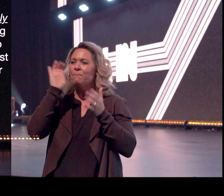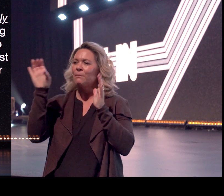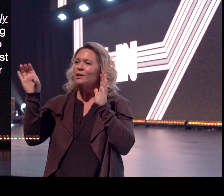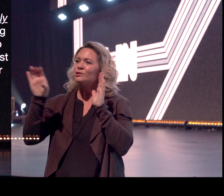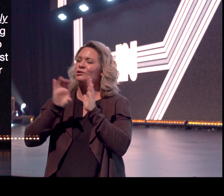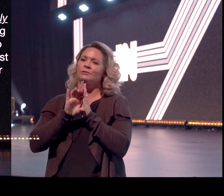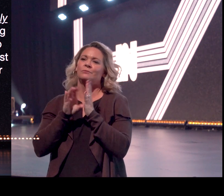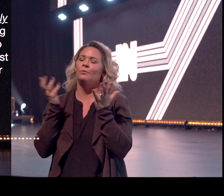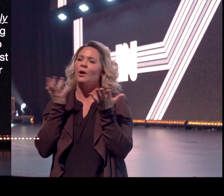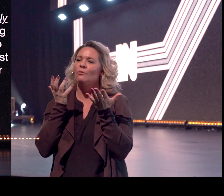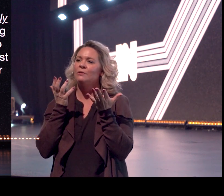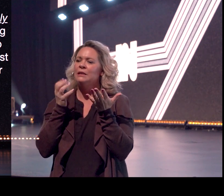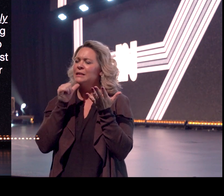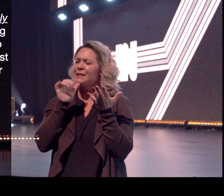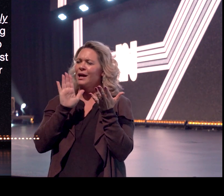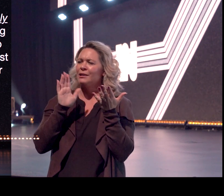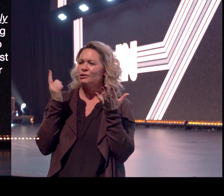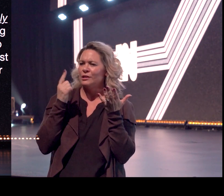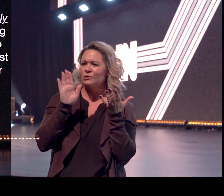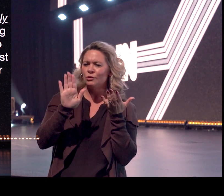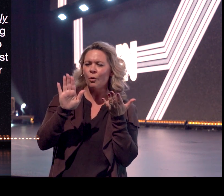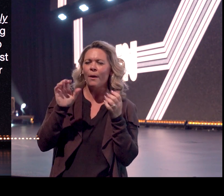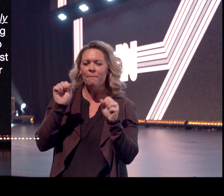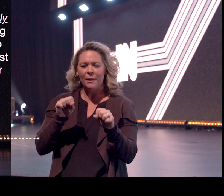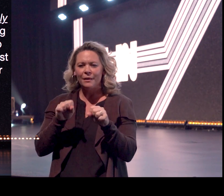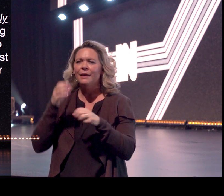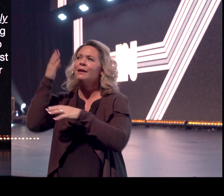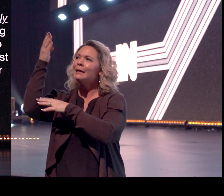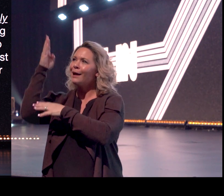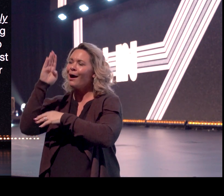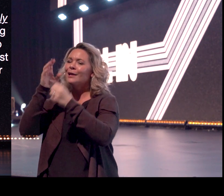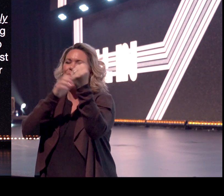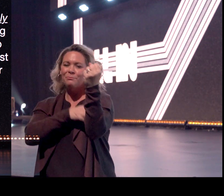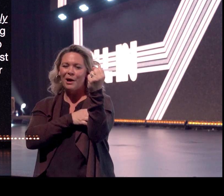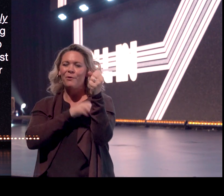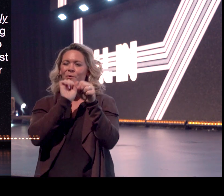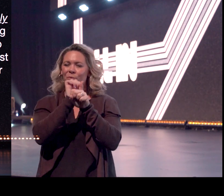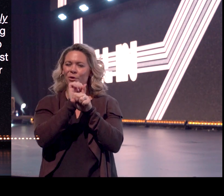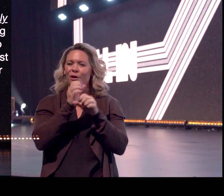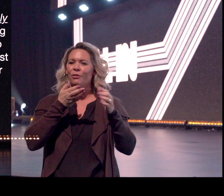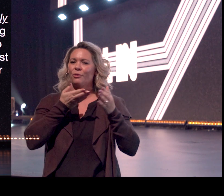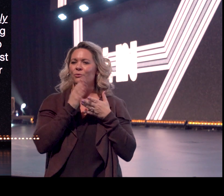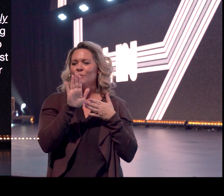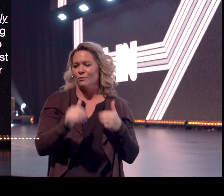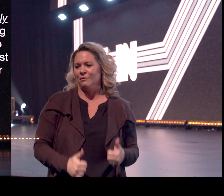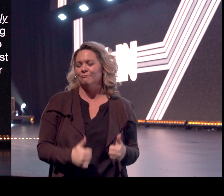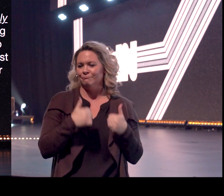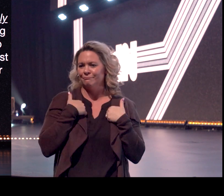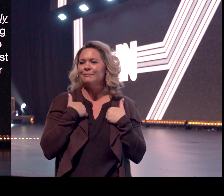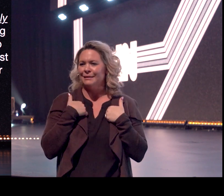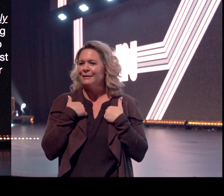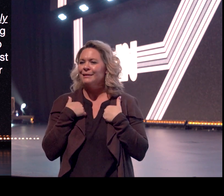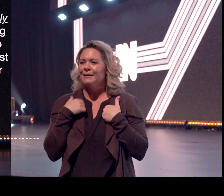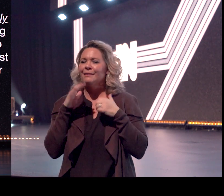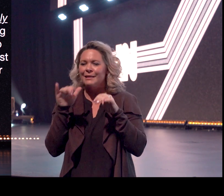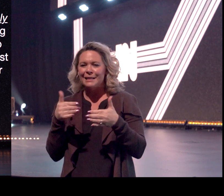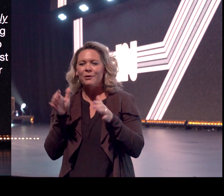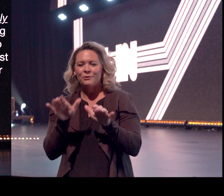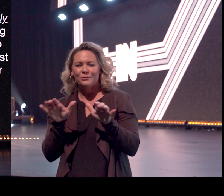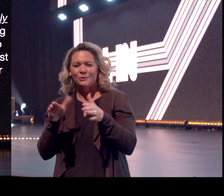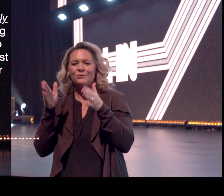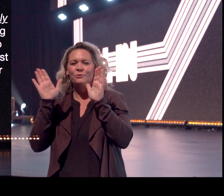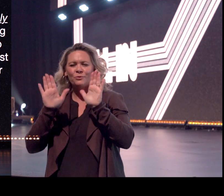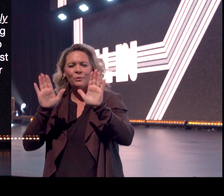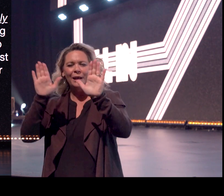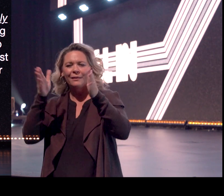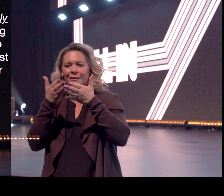this is the picture. I love this picture. It's not just your ability. It's God's power working through you is how